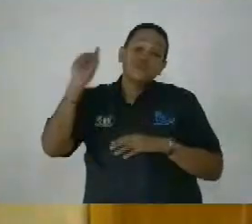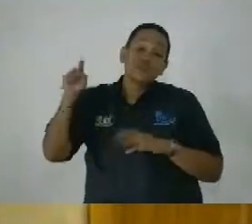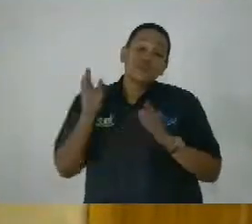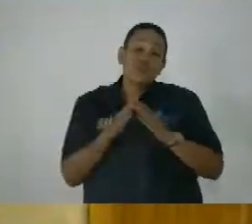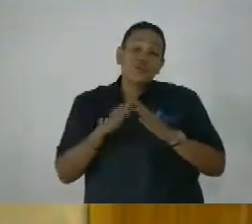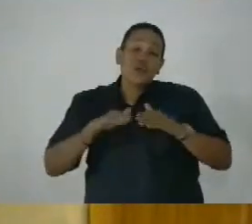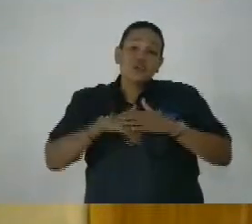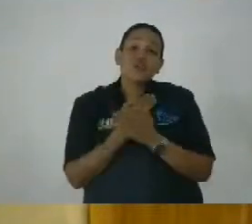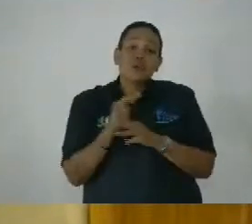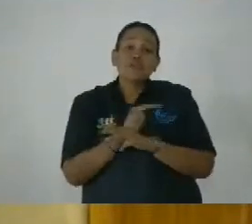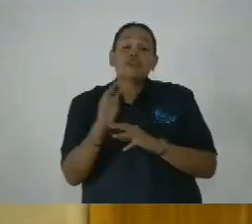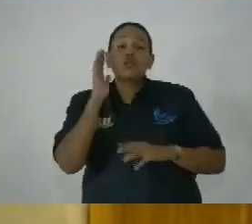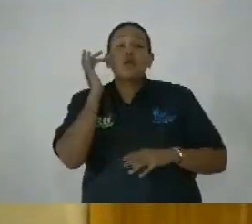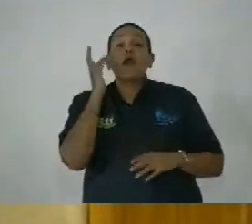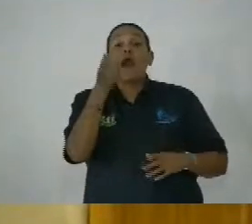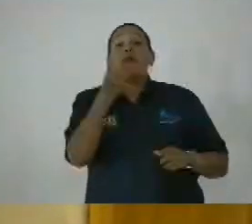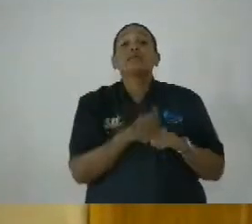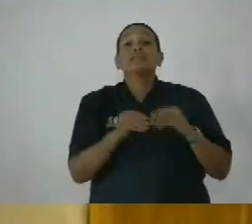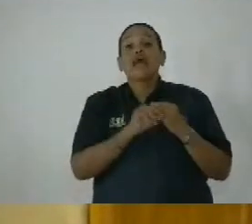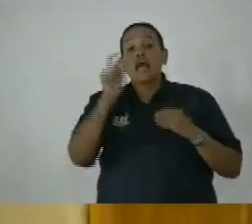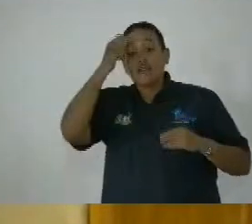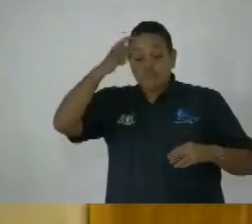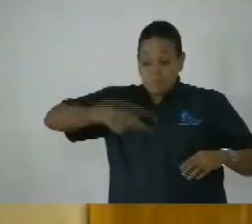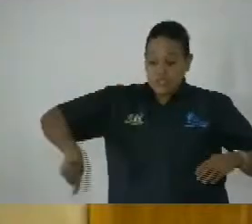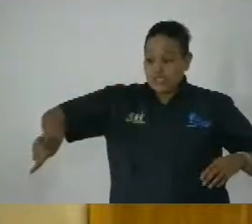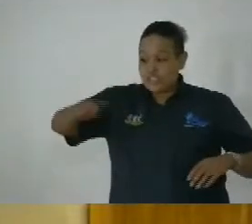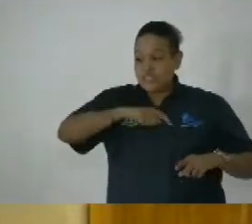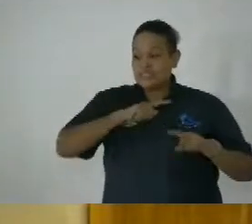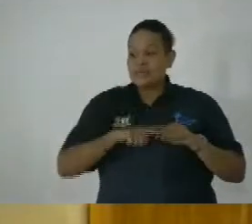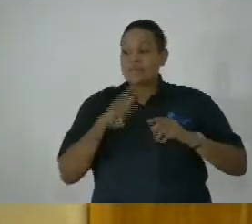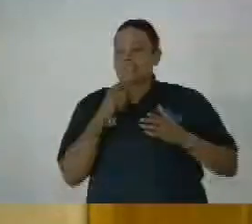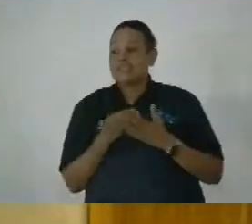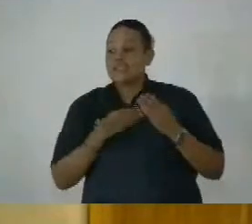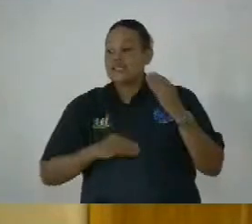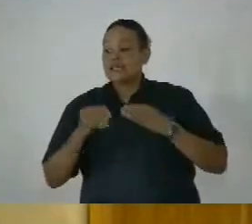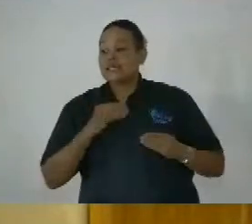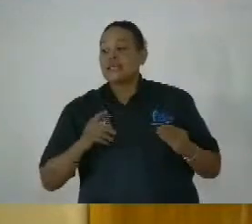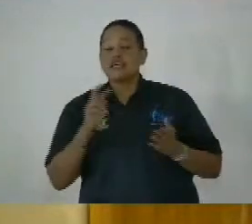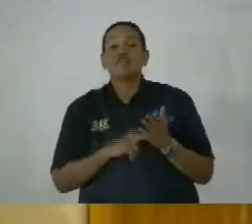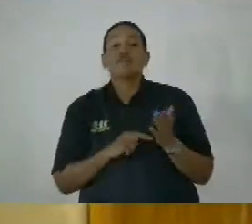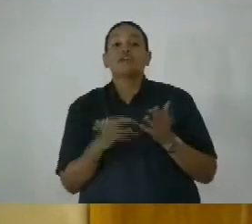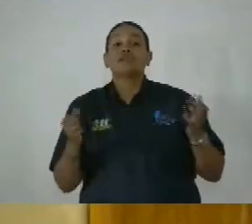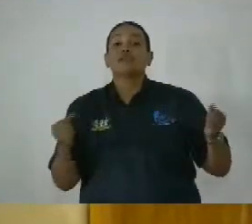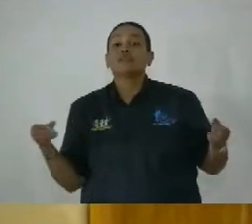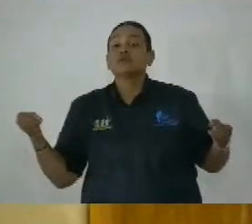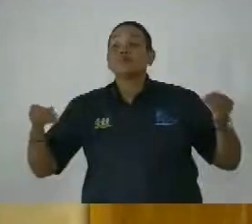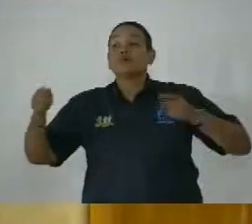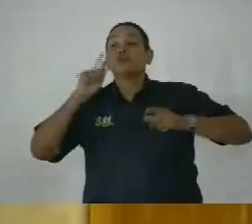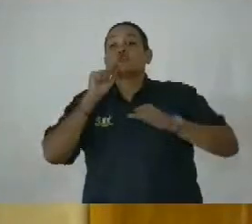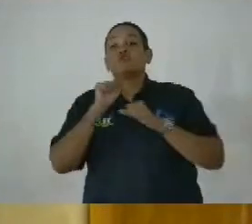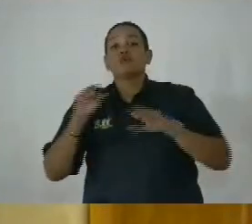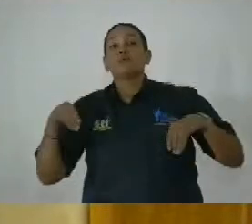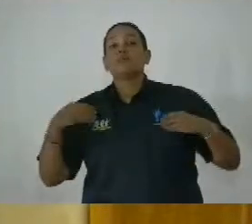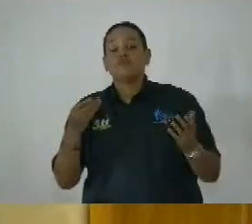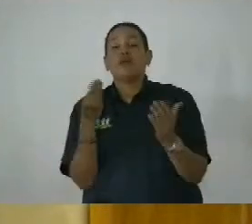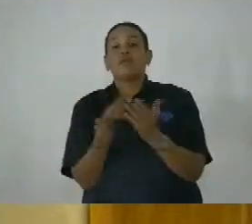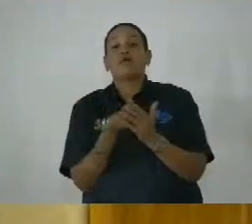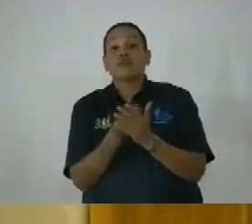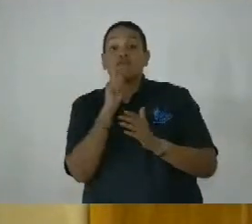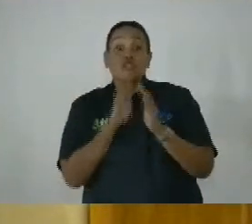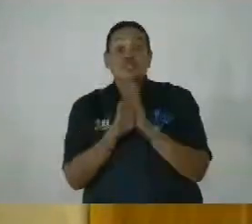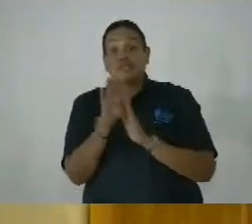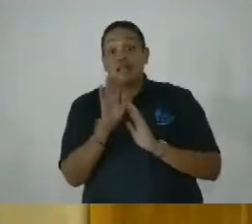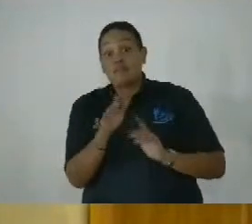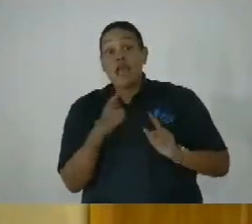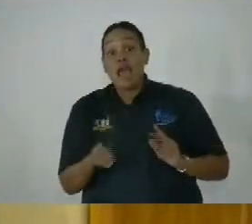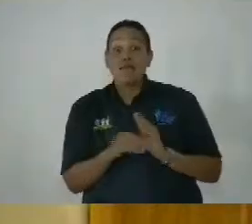a new ministry, because Government Circle depends on the economy from the rental pay to provide the capital for development. And we